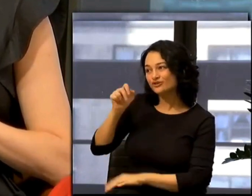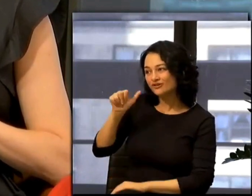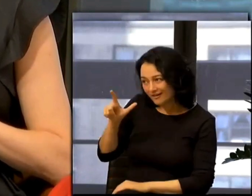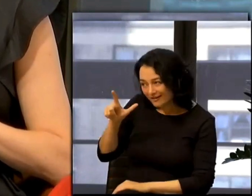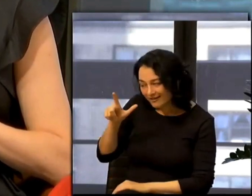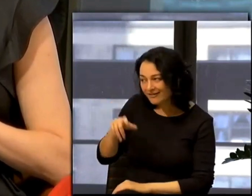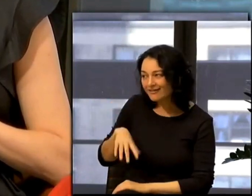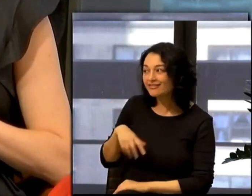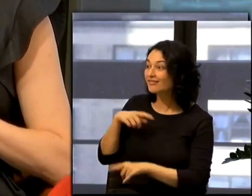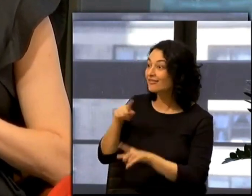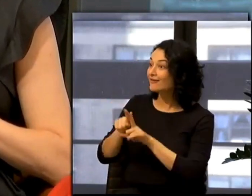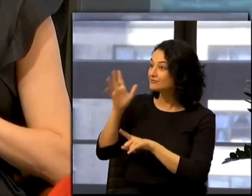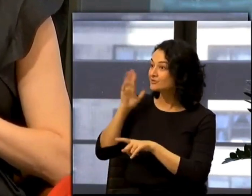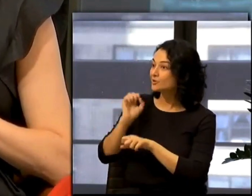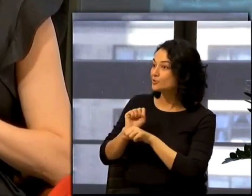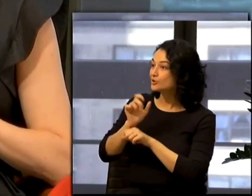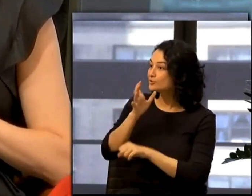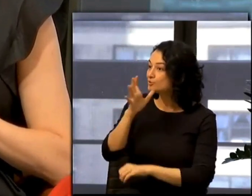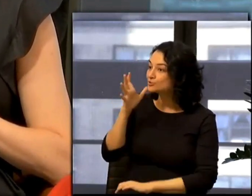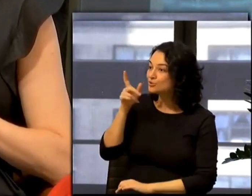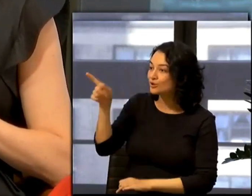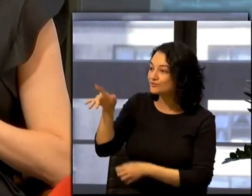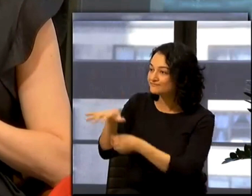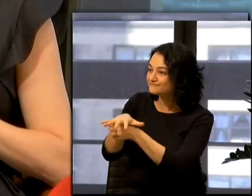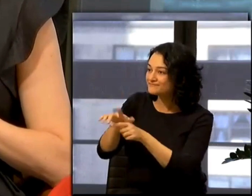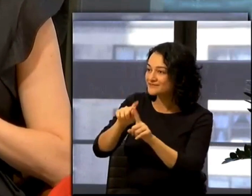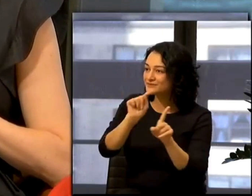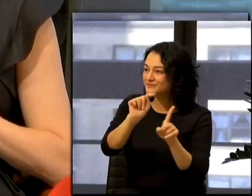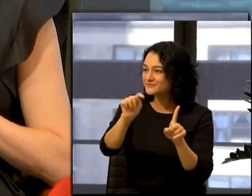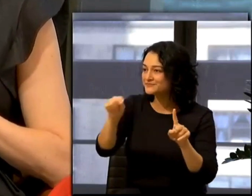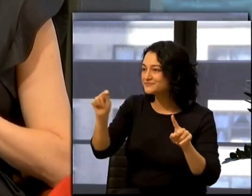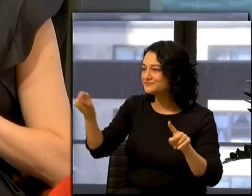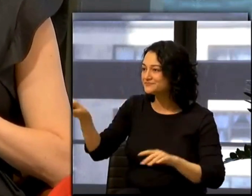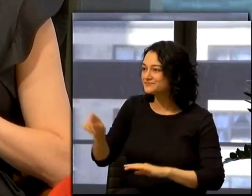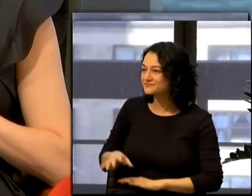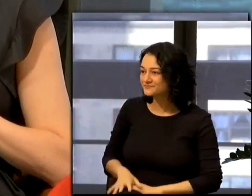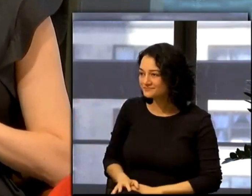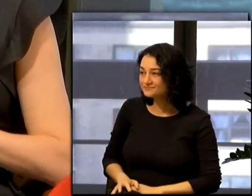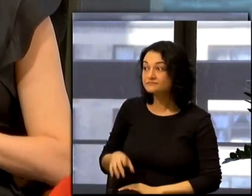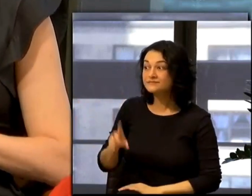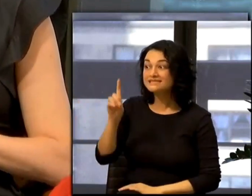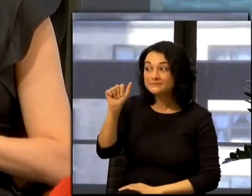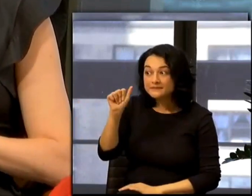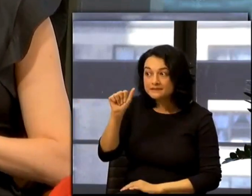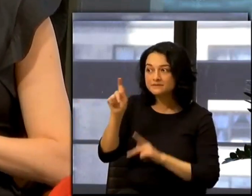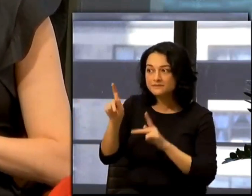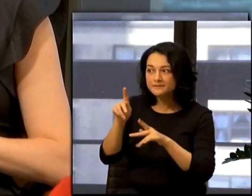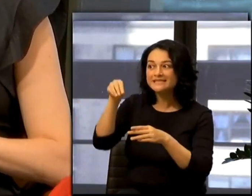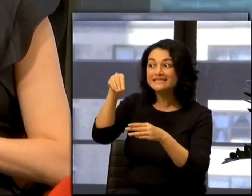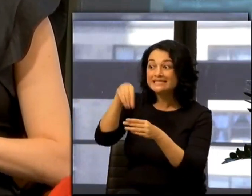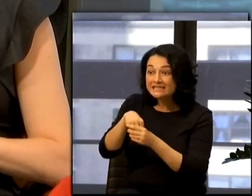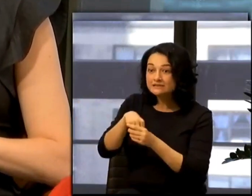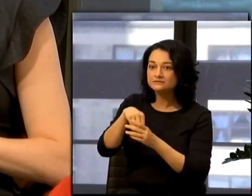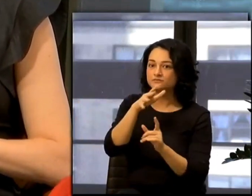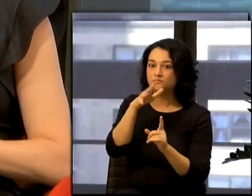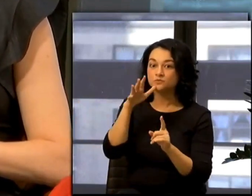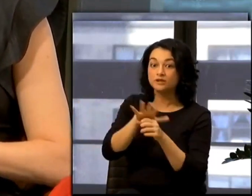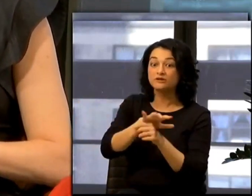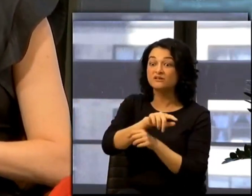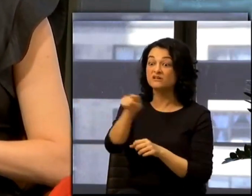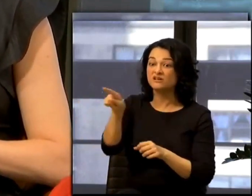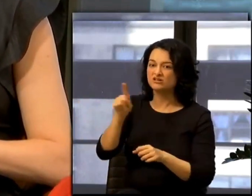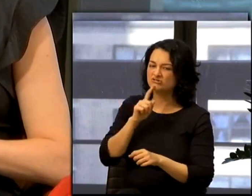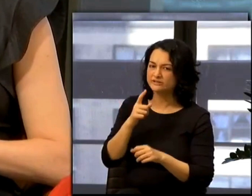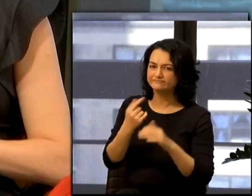in rural areas are some of the most disenfranchised and isolated people in our society. And I also wanted